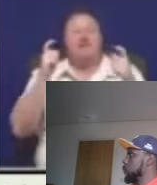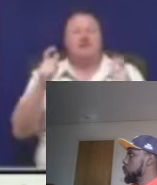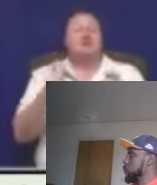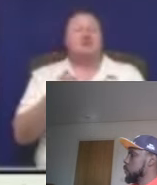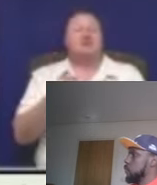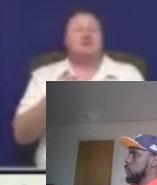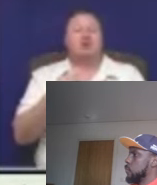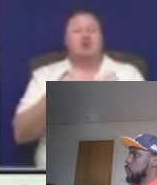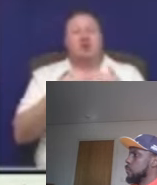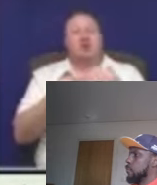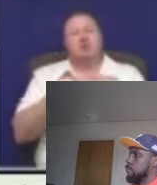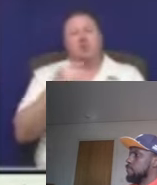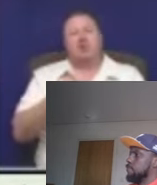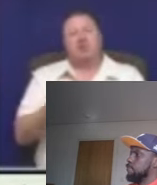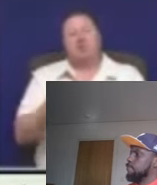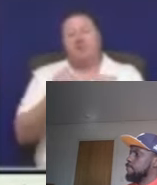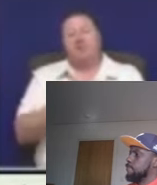projects.